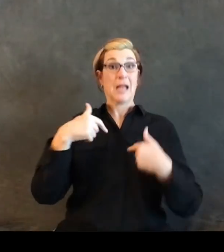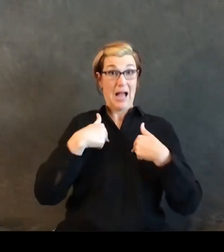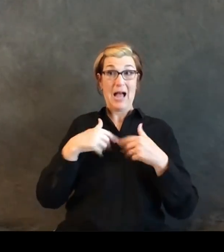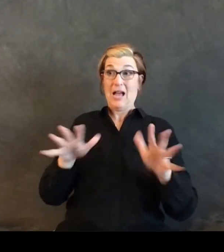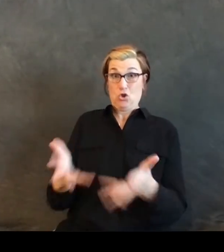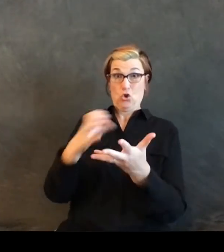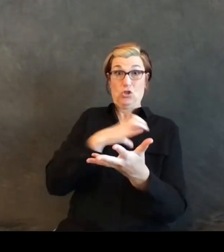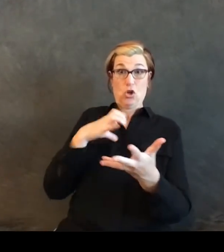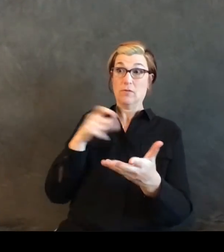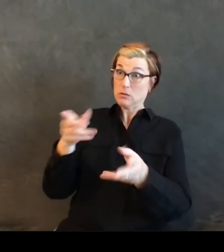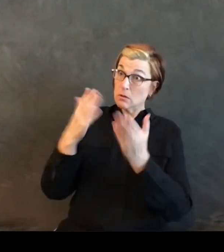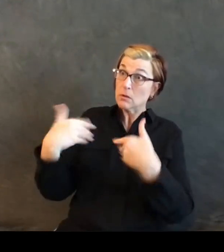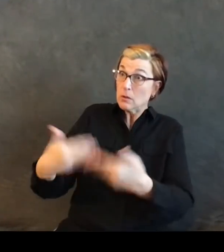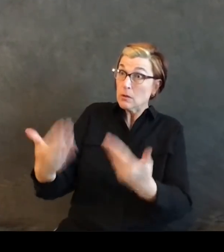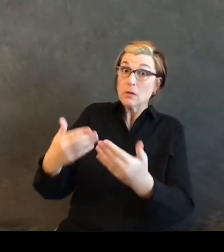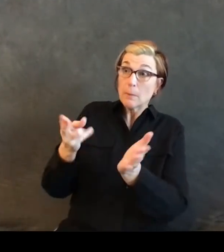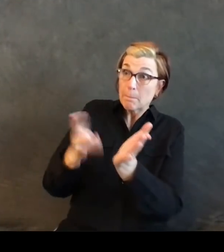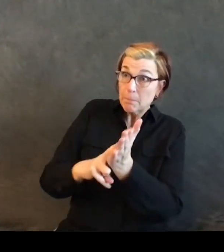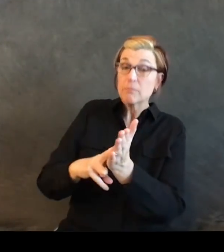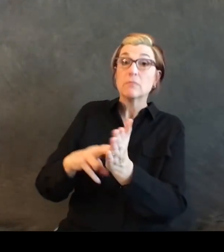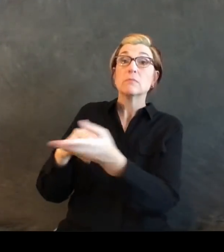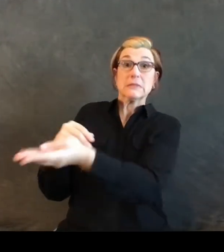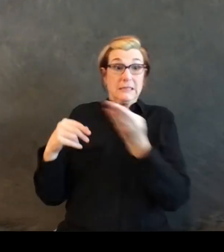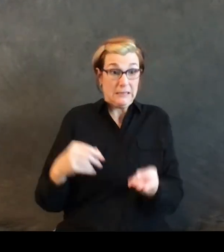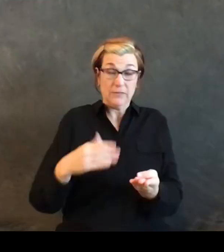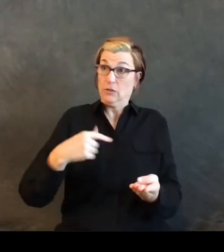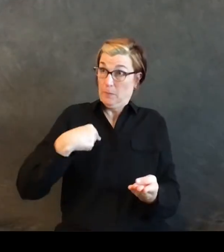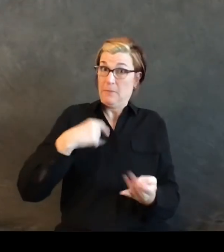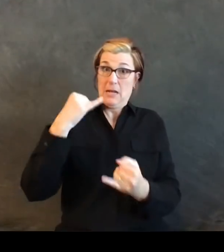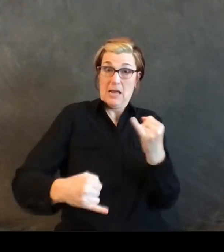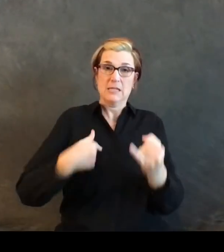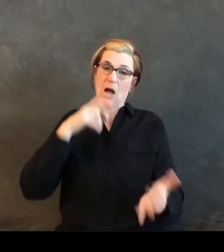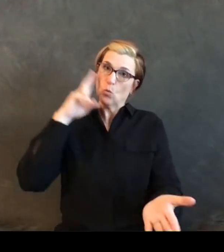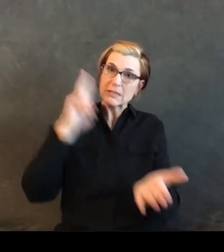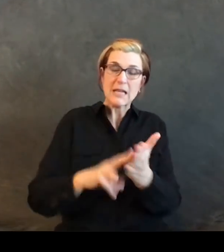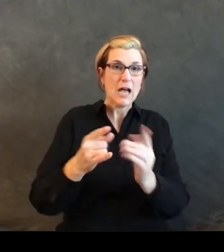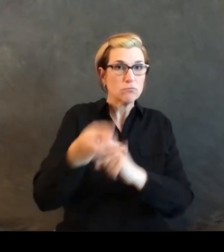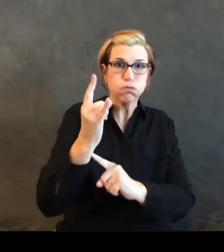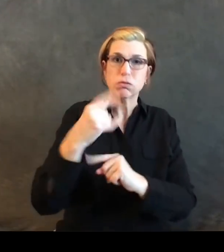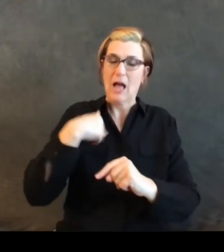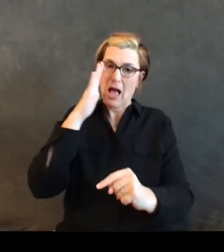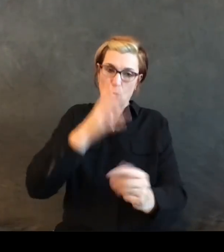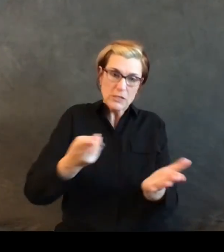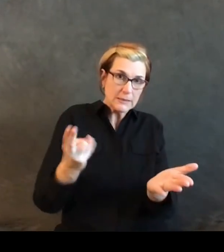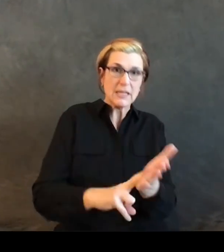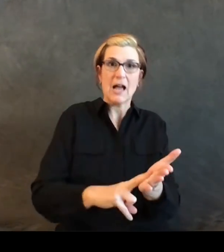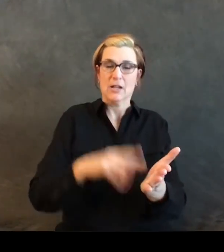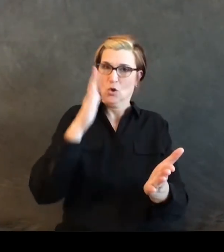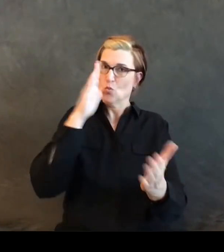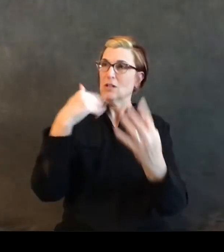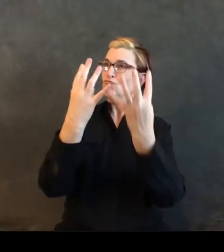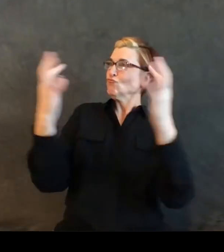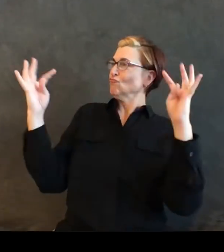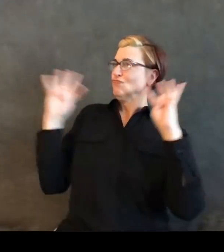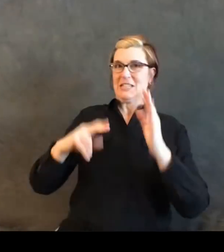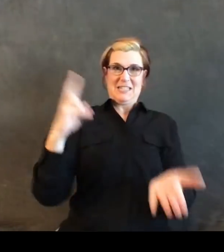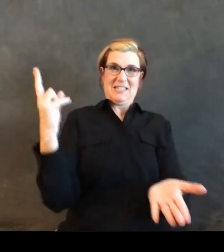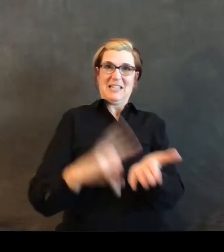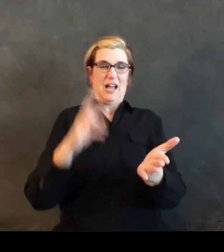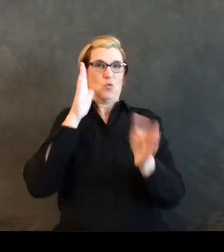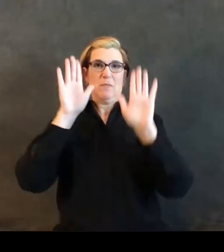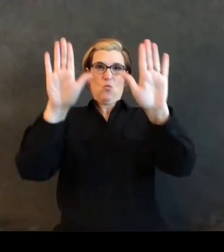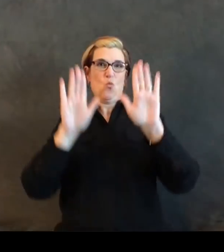for signature without delay. I will sign it immediately. We will have a signing, and it'll be a great signing and a great day for the